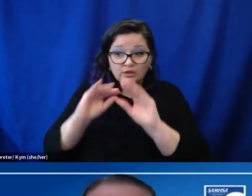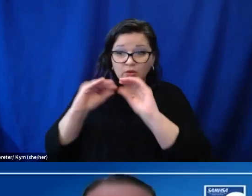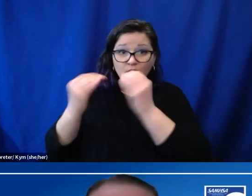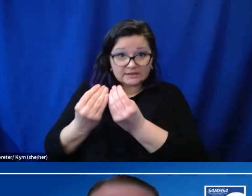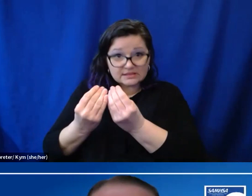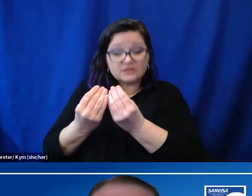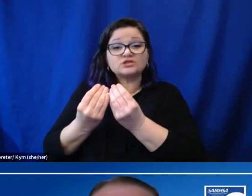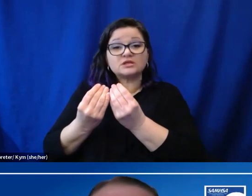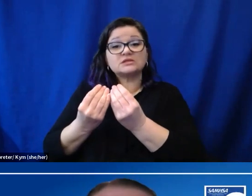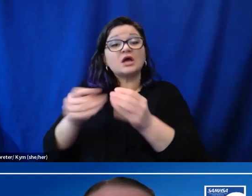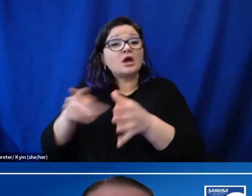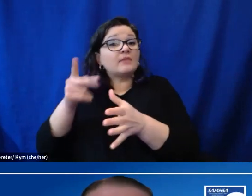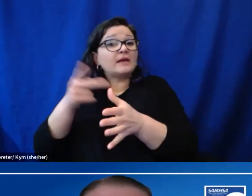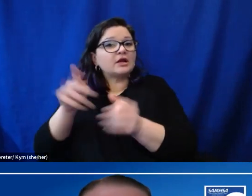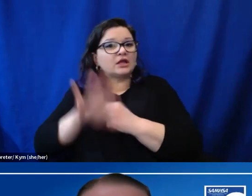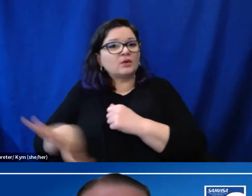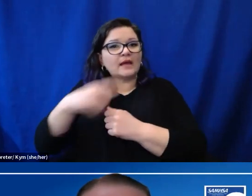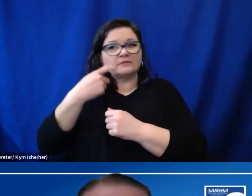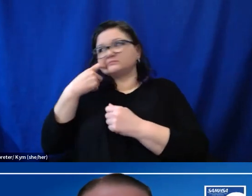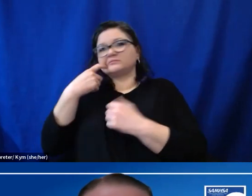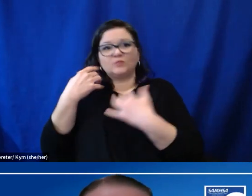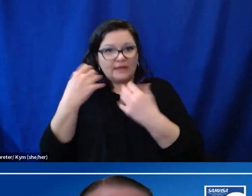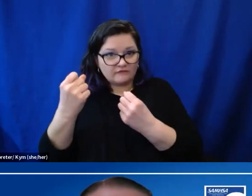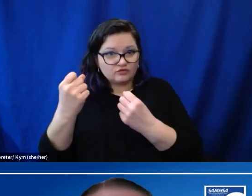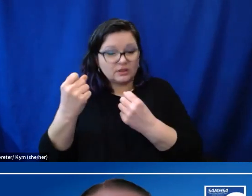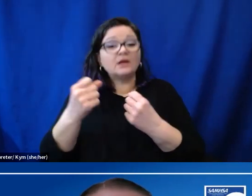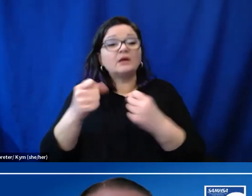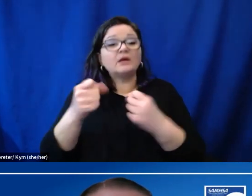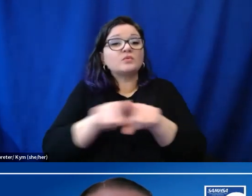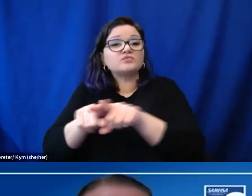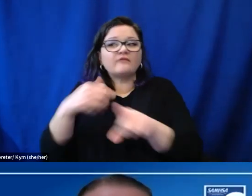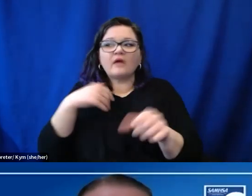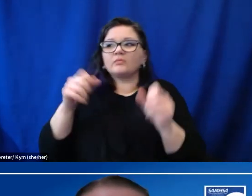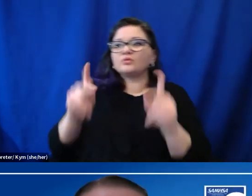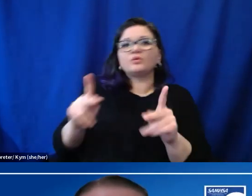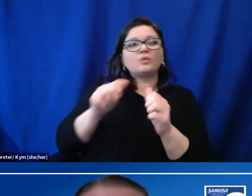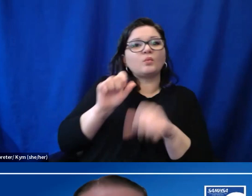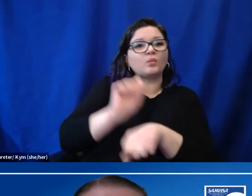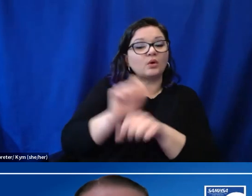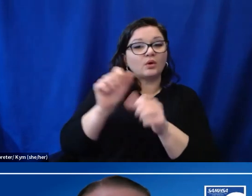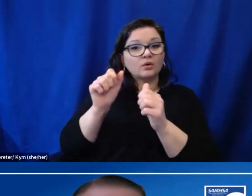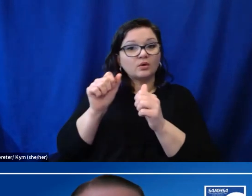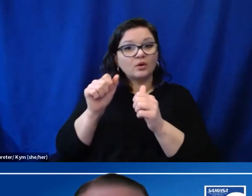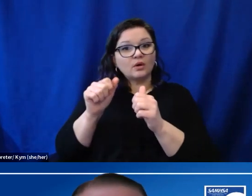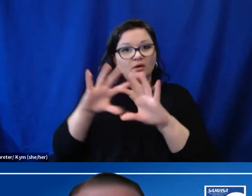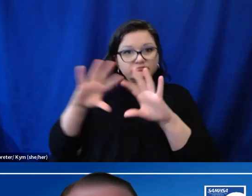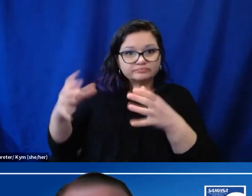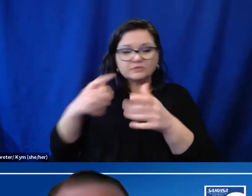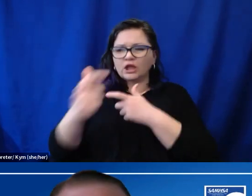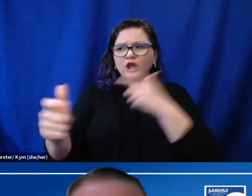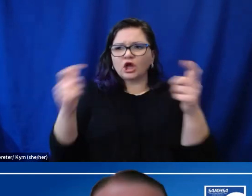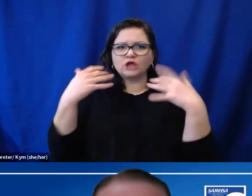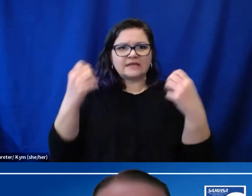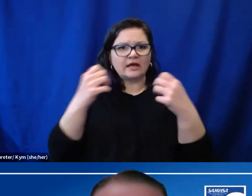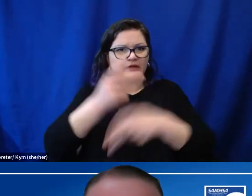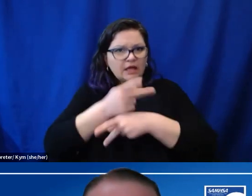primarily around addiction recovery, but I also had the opportunity to work within a large health care system. I worked